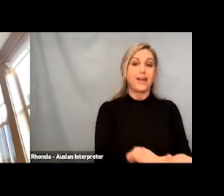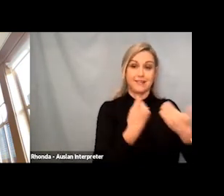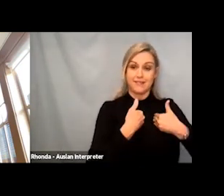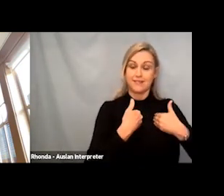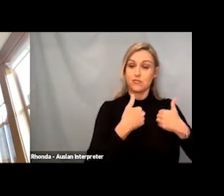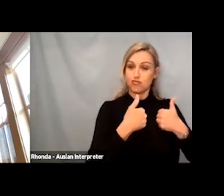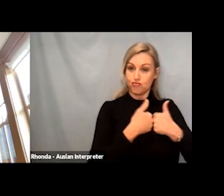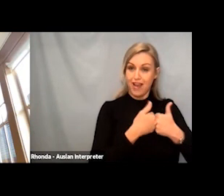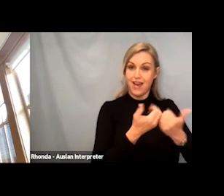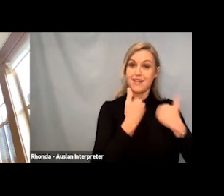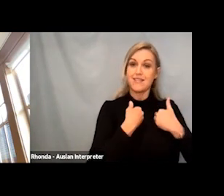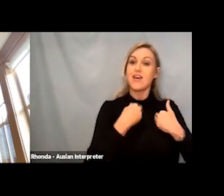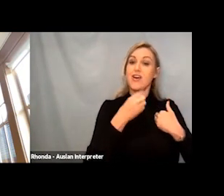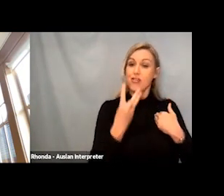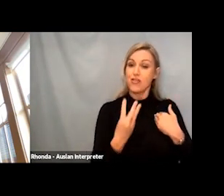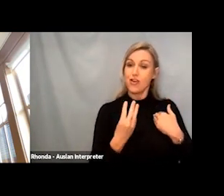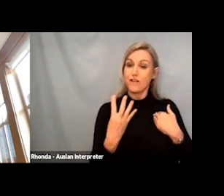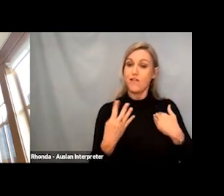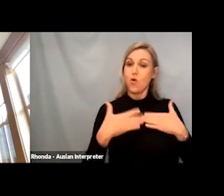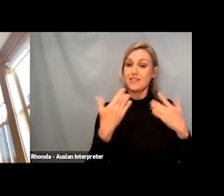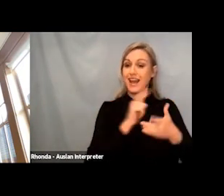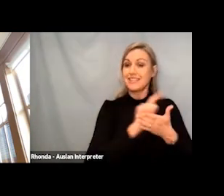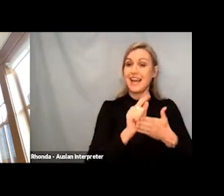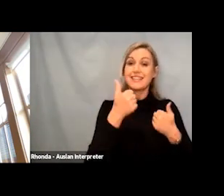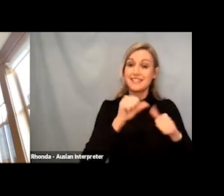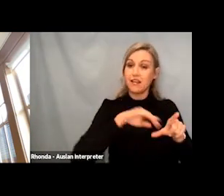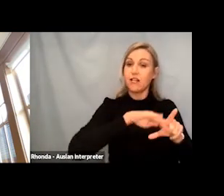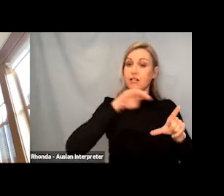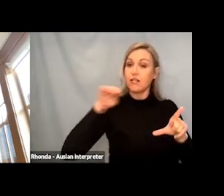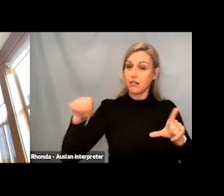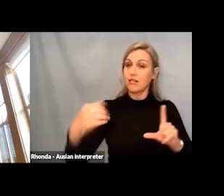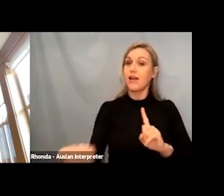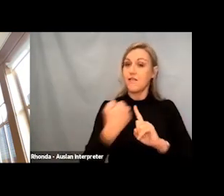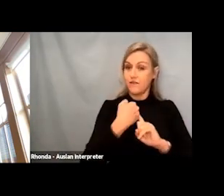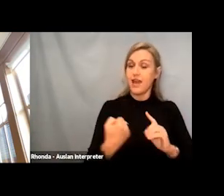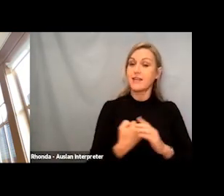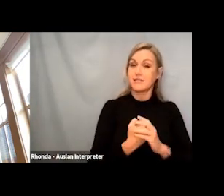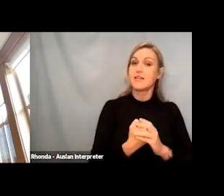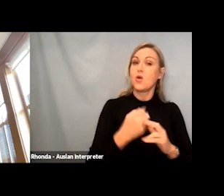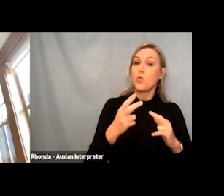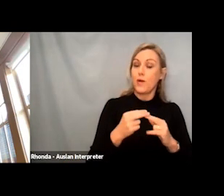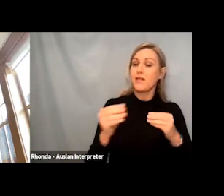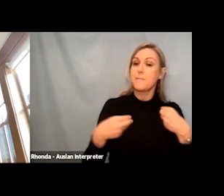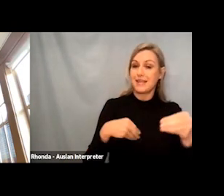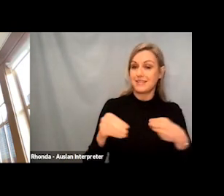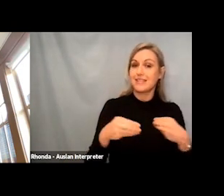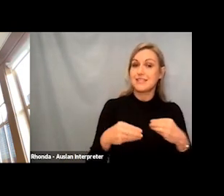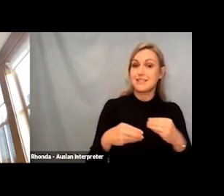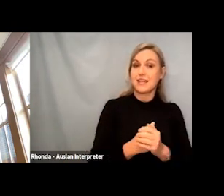So a quite rapid and enduring increase in neuroplasticity in vivo